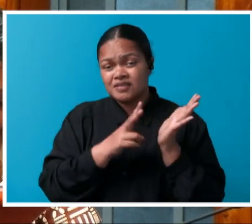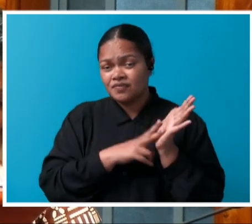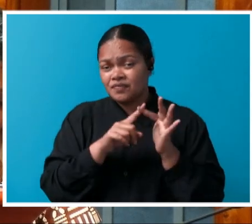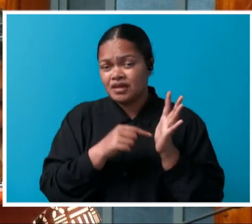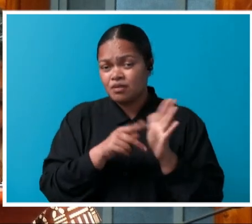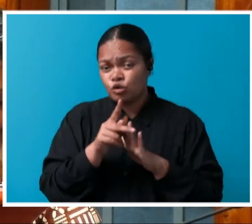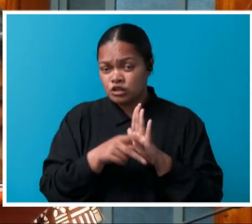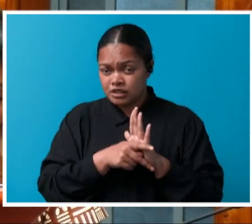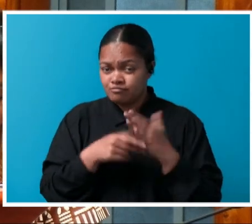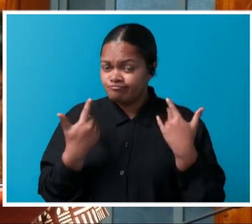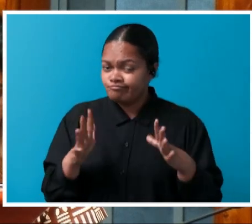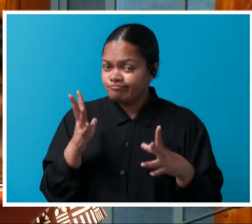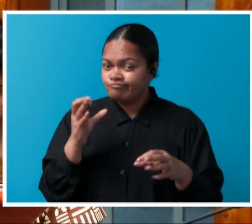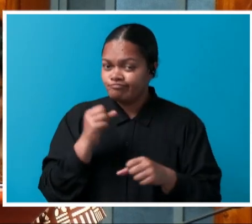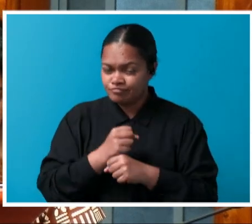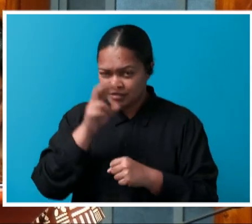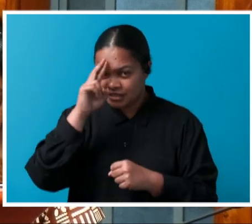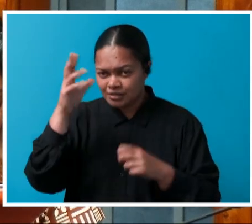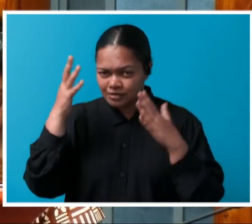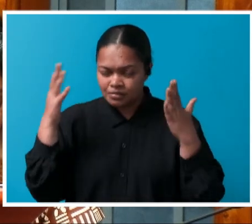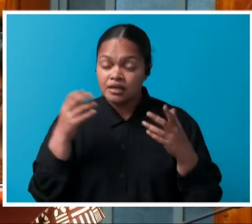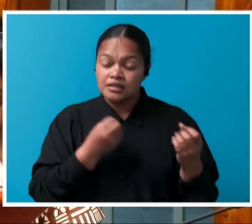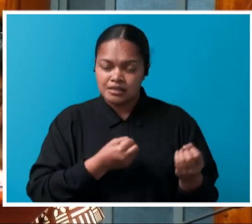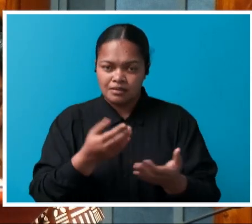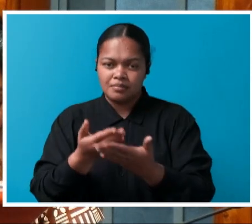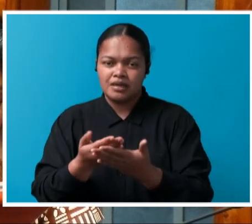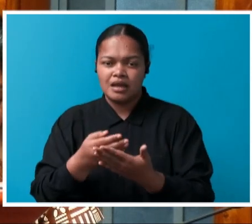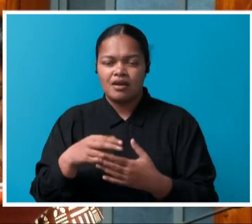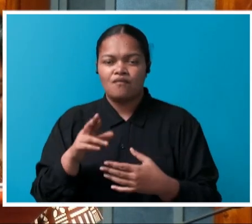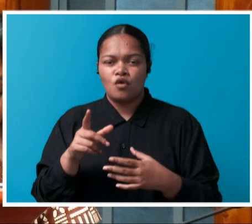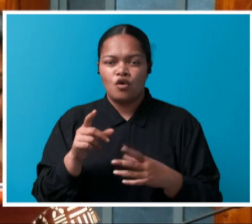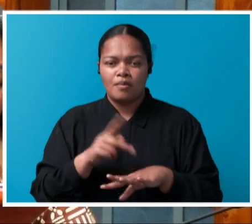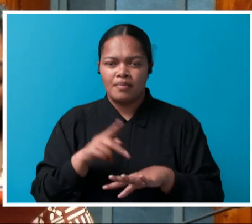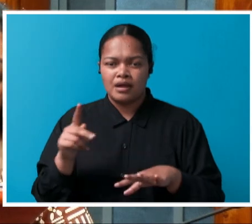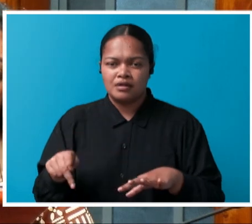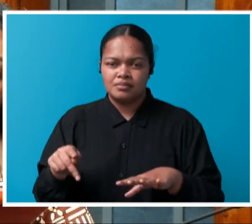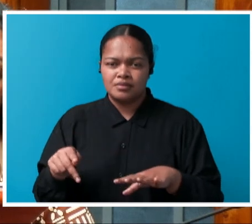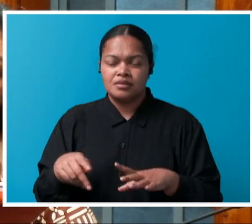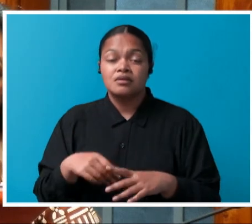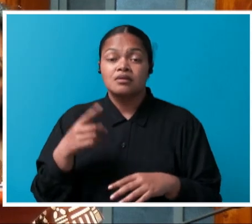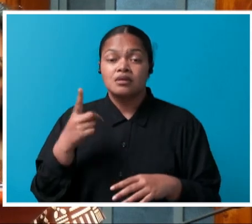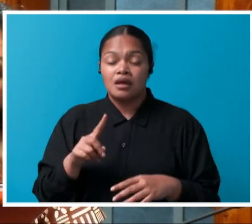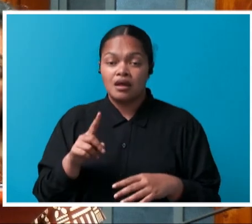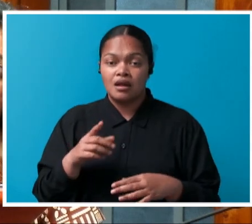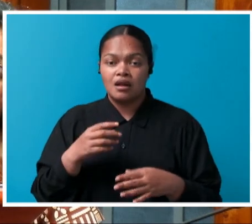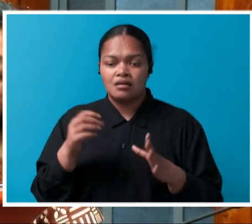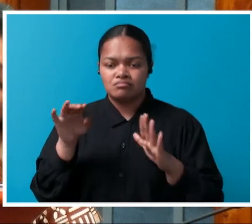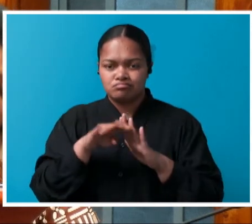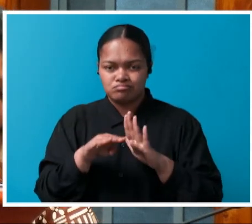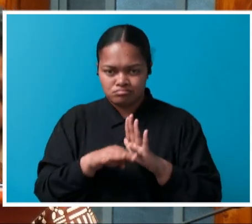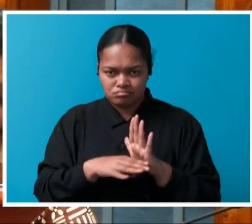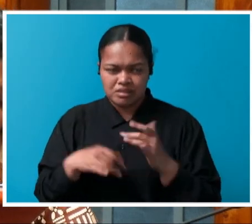has concluded, Mr. Speaker, sir, and will be submitted for Cabinet approval this month. The policy will outline the framework for the implementation